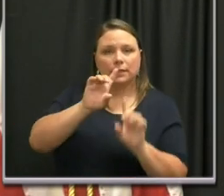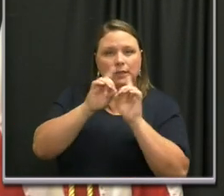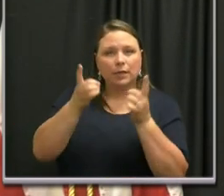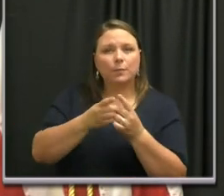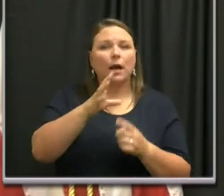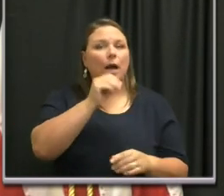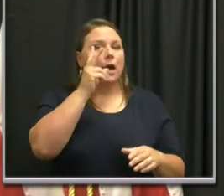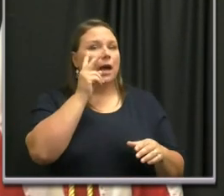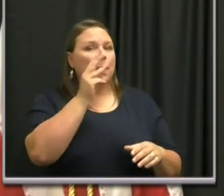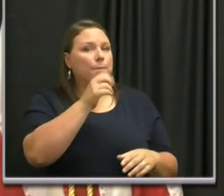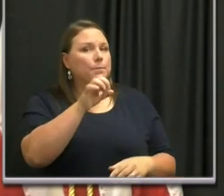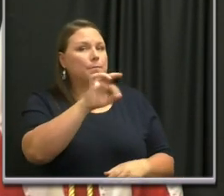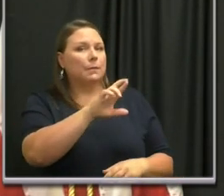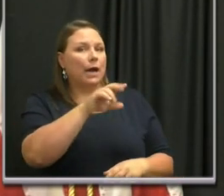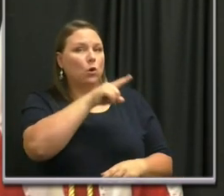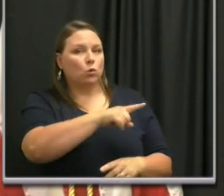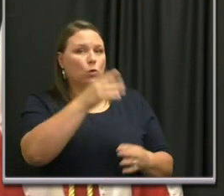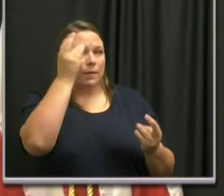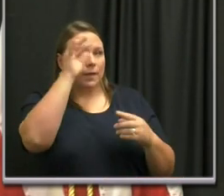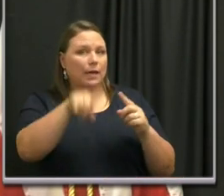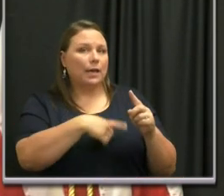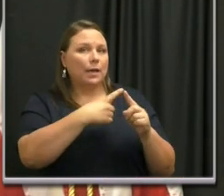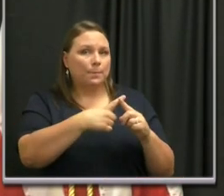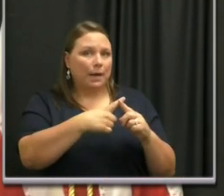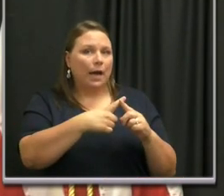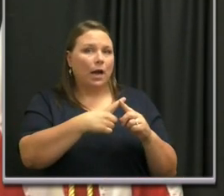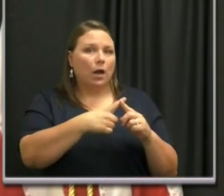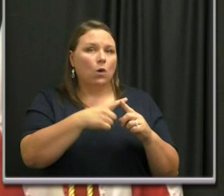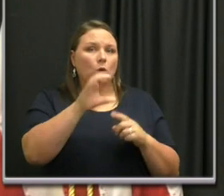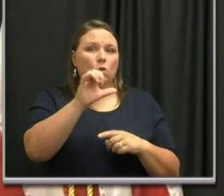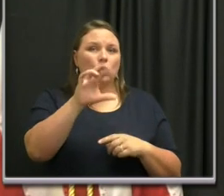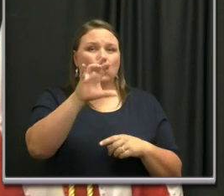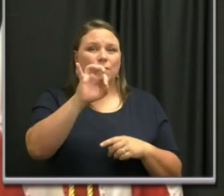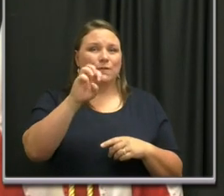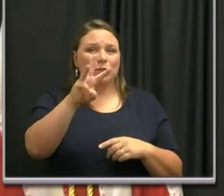a curfew for tonight in anticipation of these planned protests? Thank you.